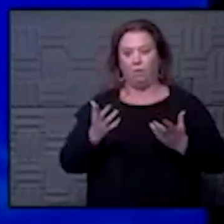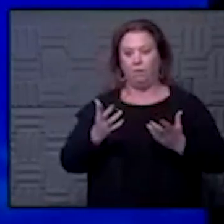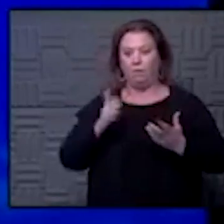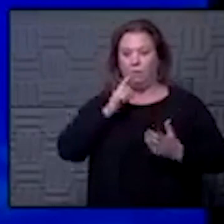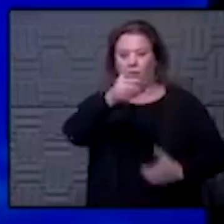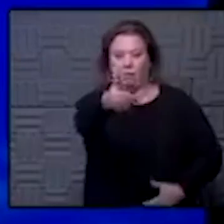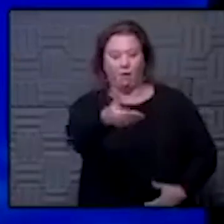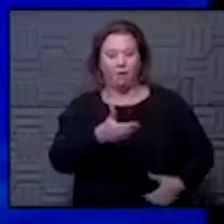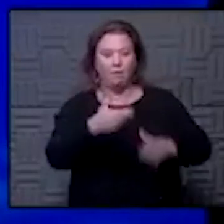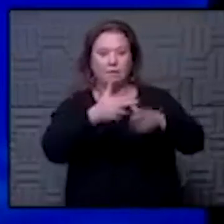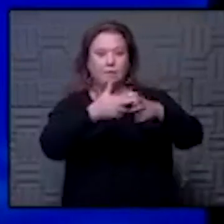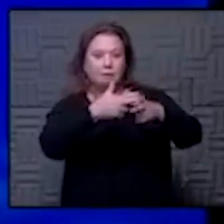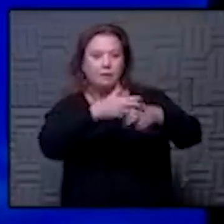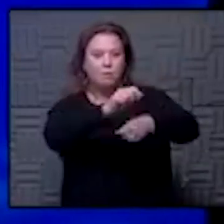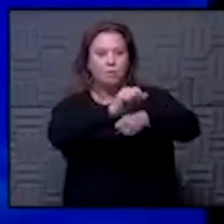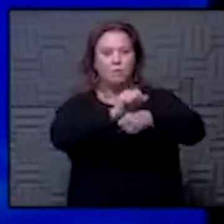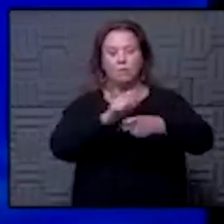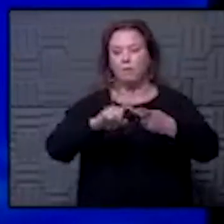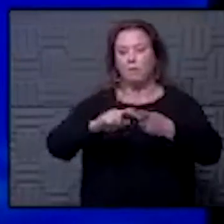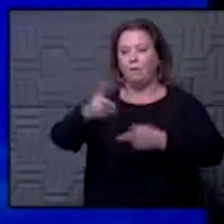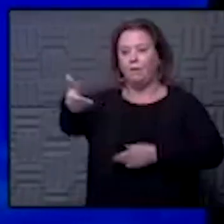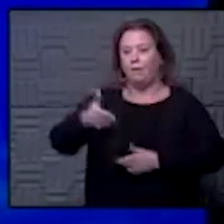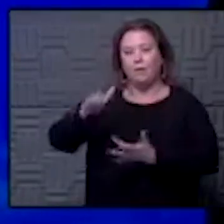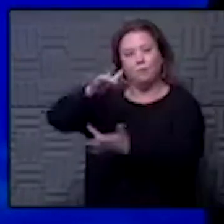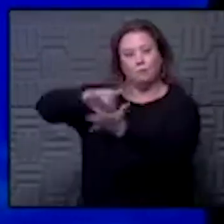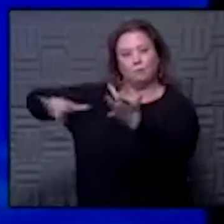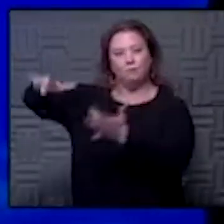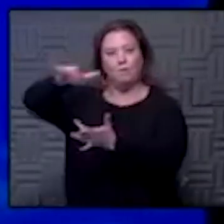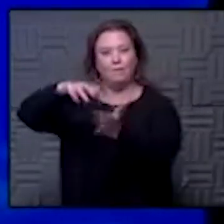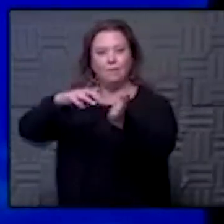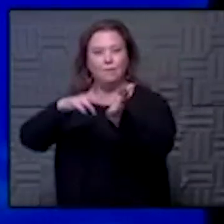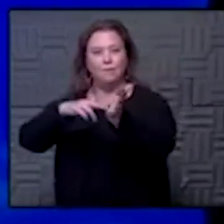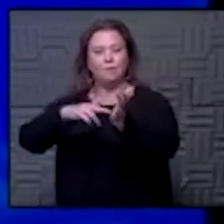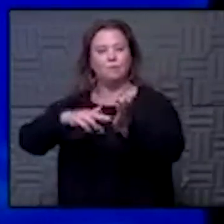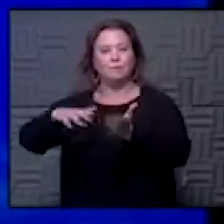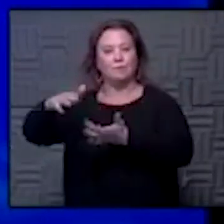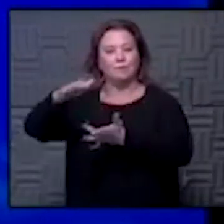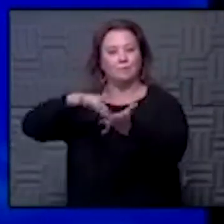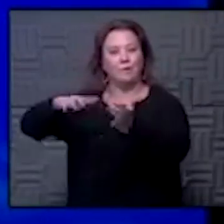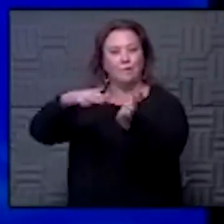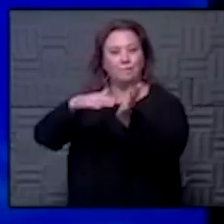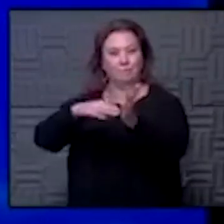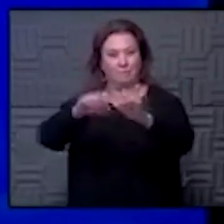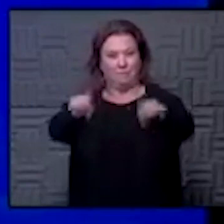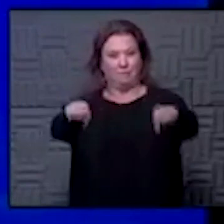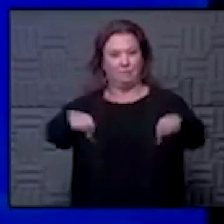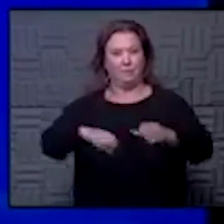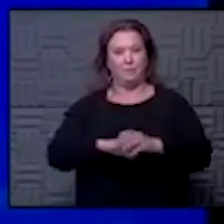hiring temps or hiring travelers? And how possible is that?